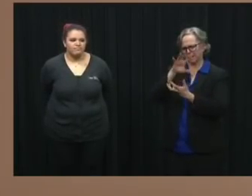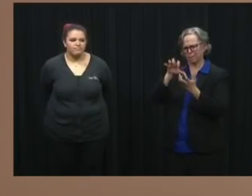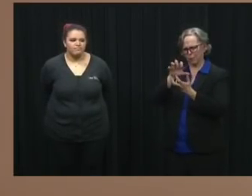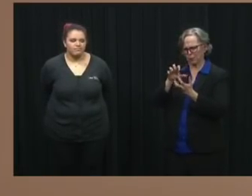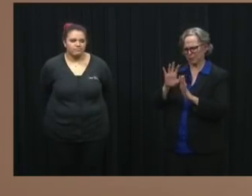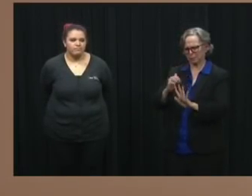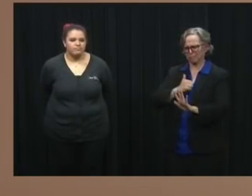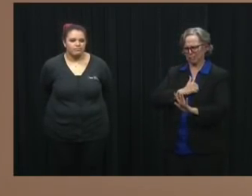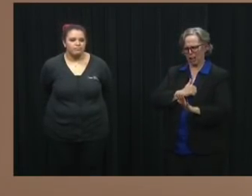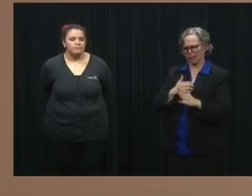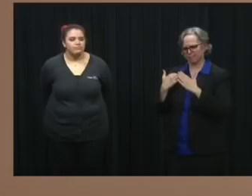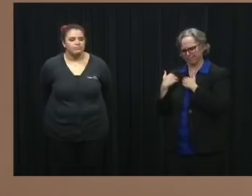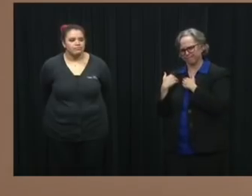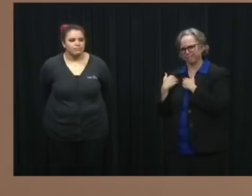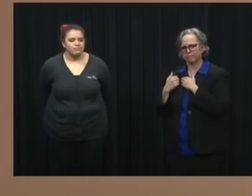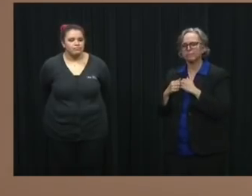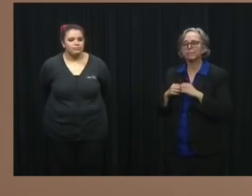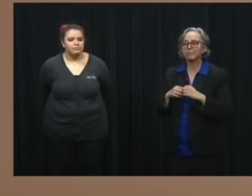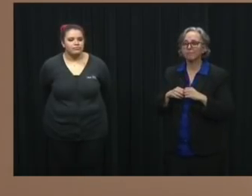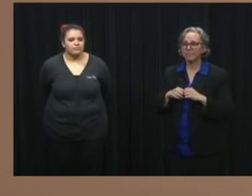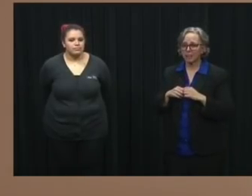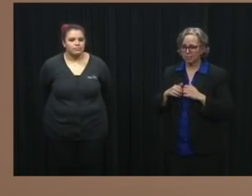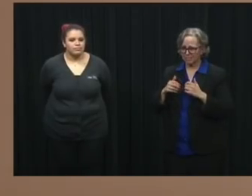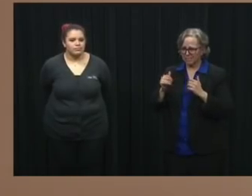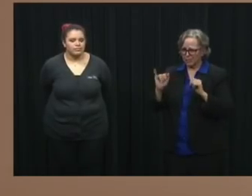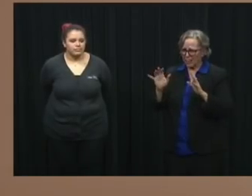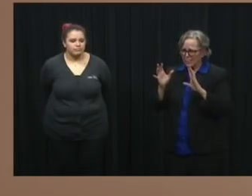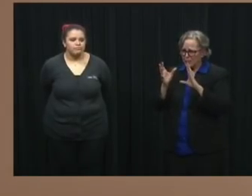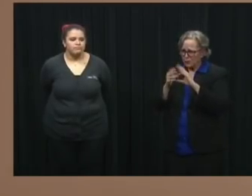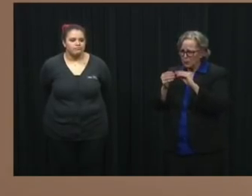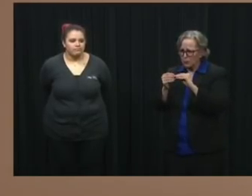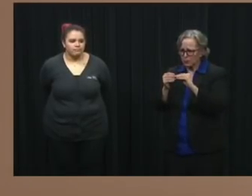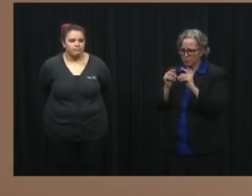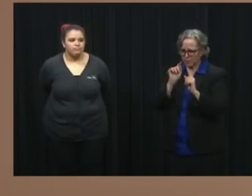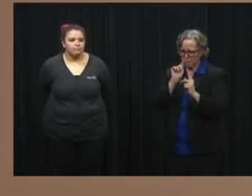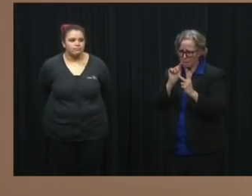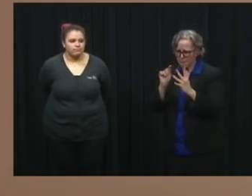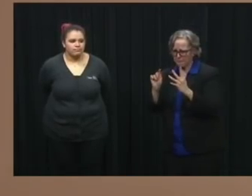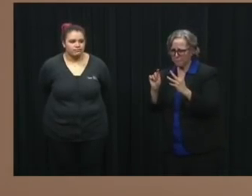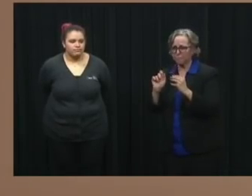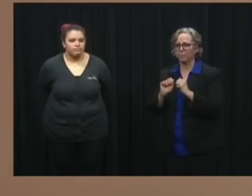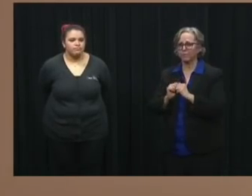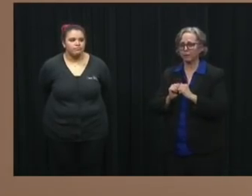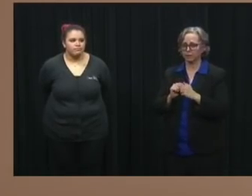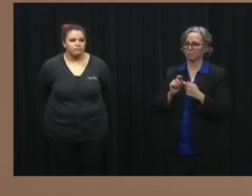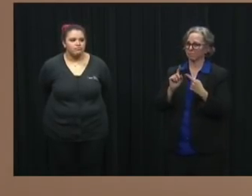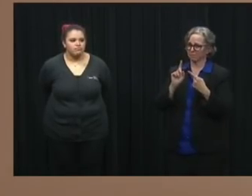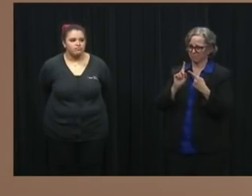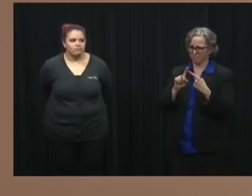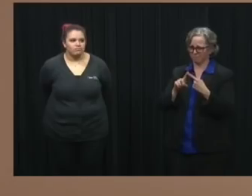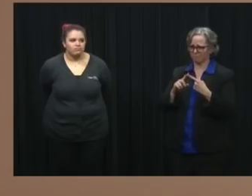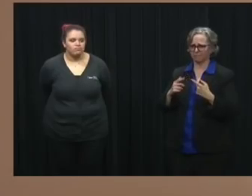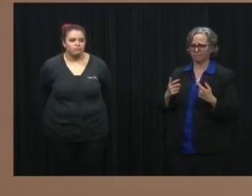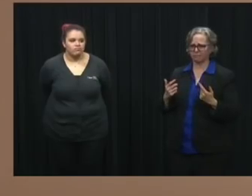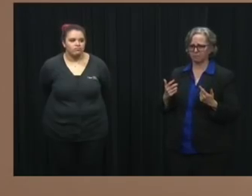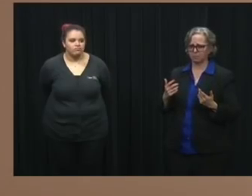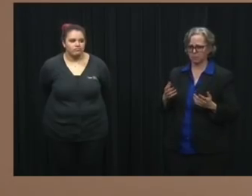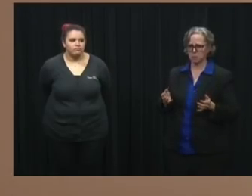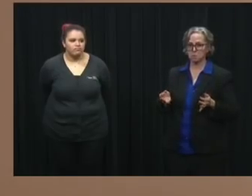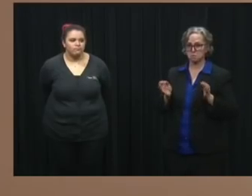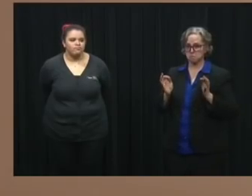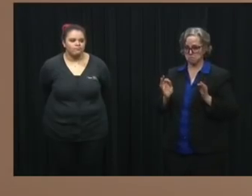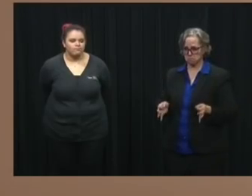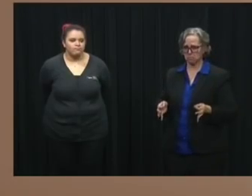trying to say to folks is a couple of things. One was, I was absolutely certain we had community spread, and I felt we'd had it for a